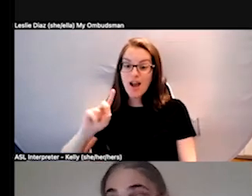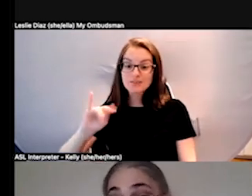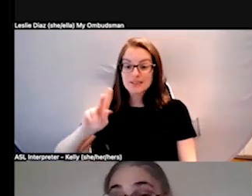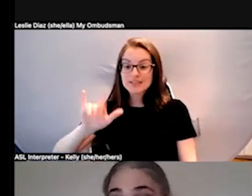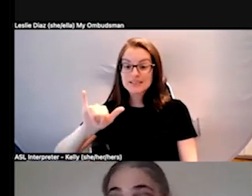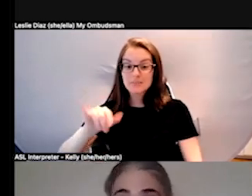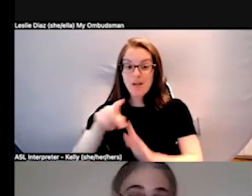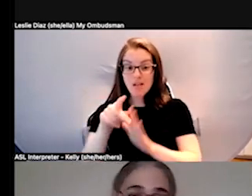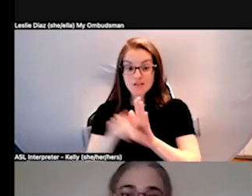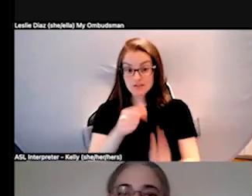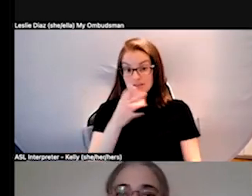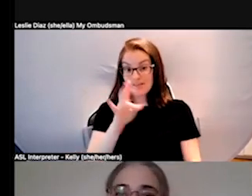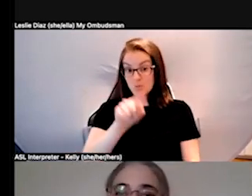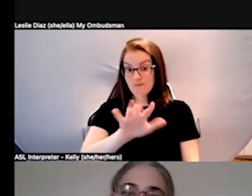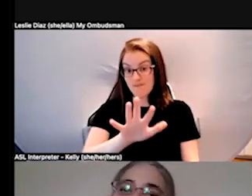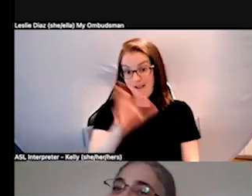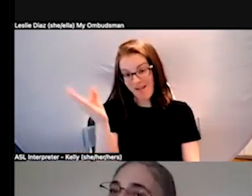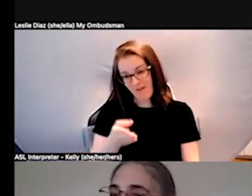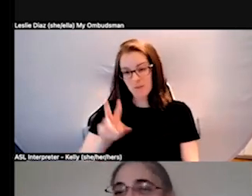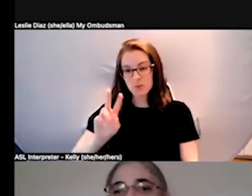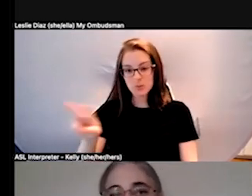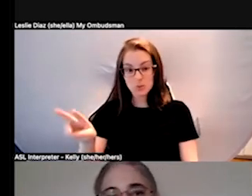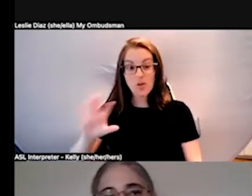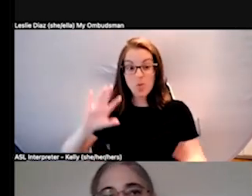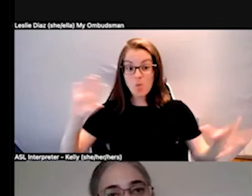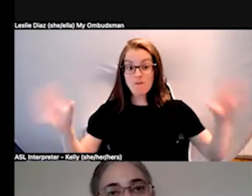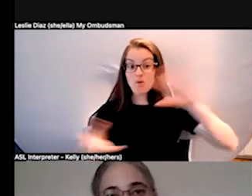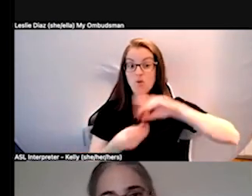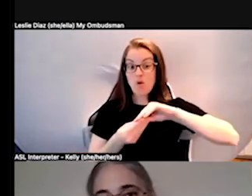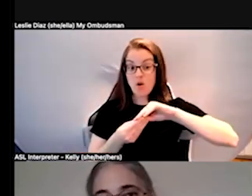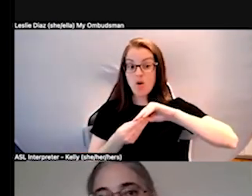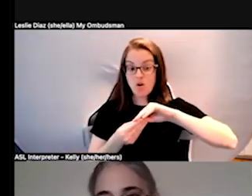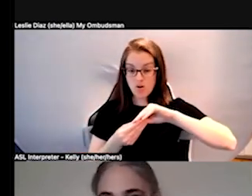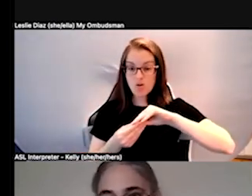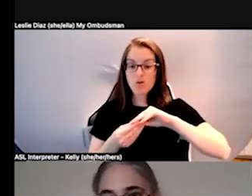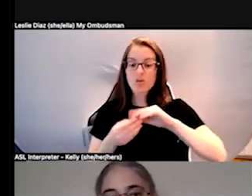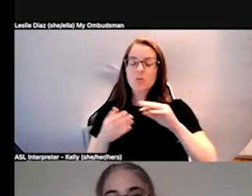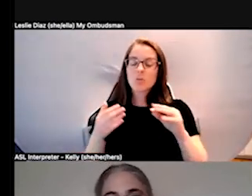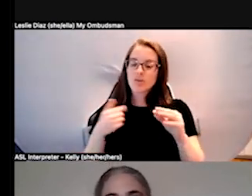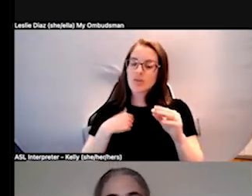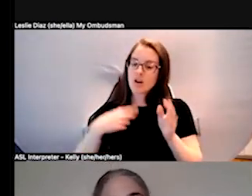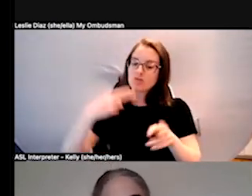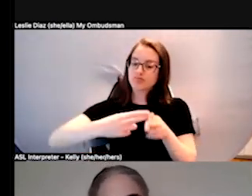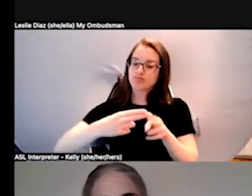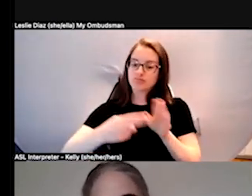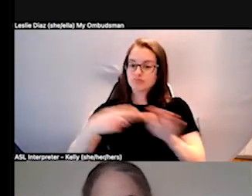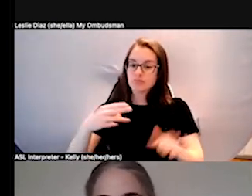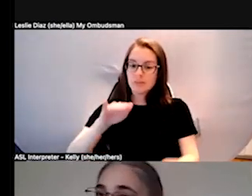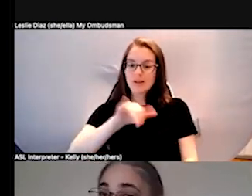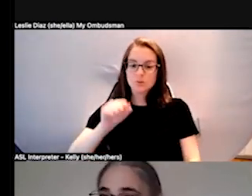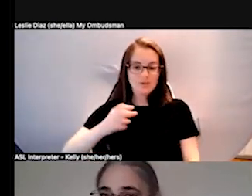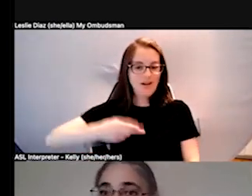out of 22 for that. And overall tally, they've marked us as a state that has high protections. We are certainly